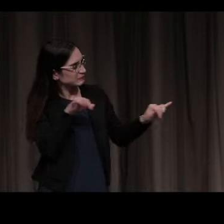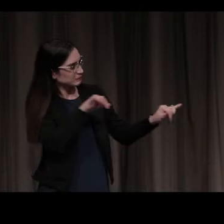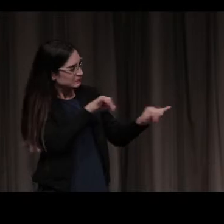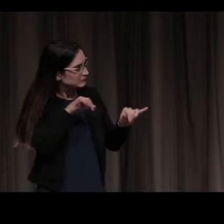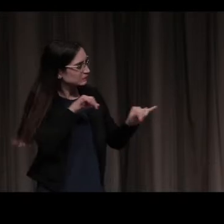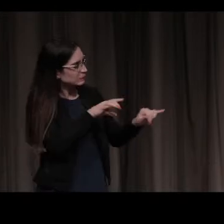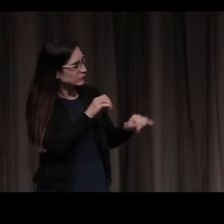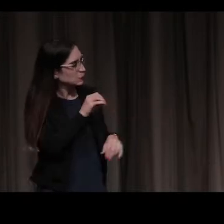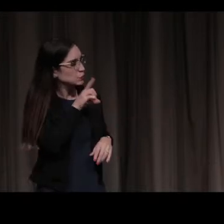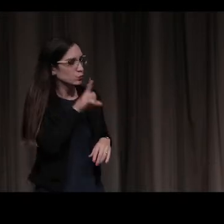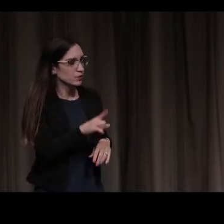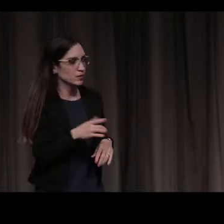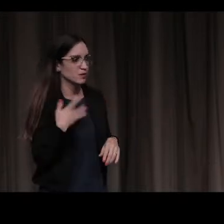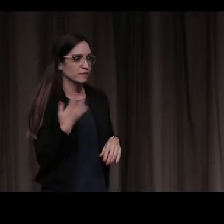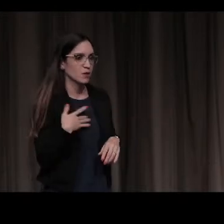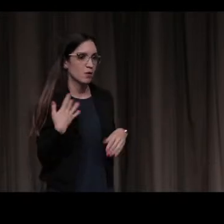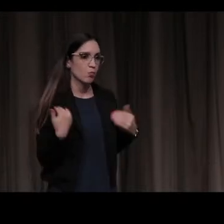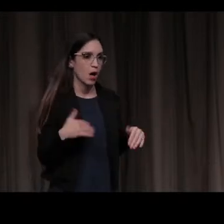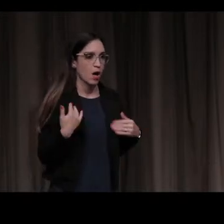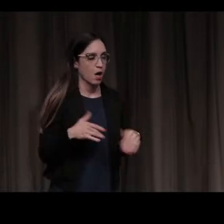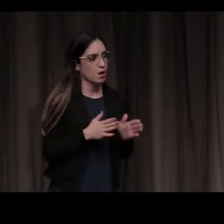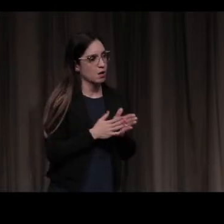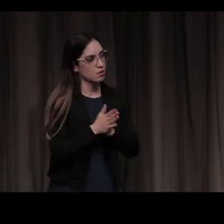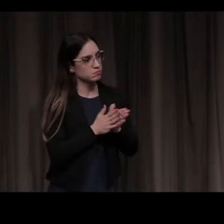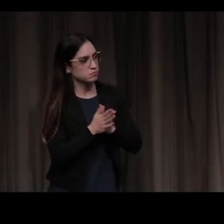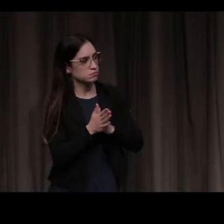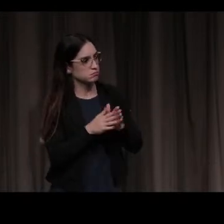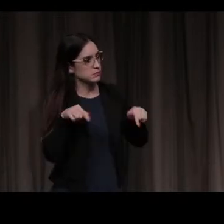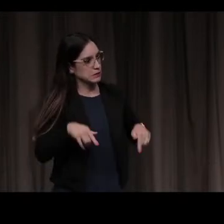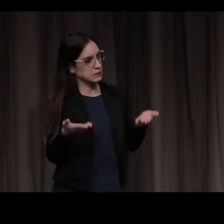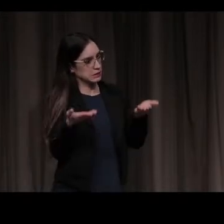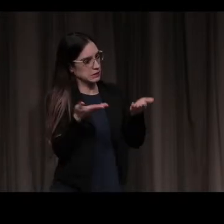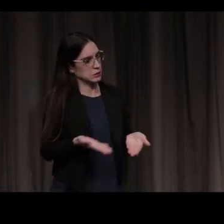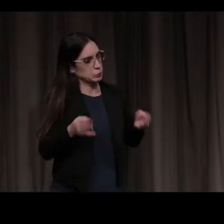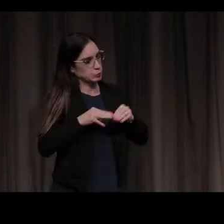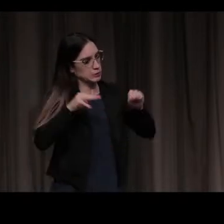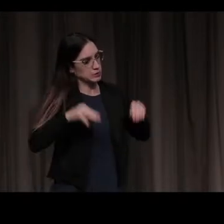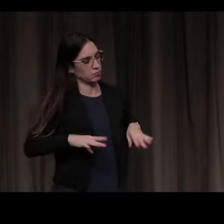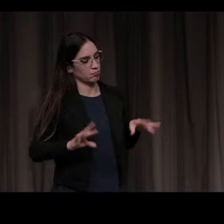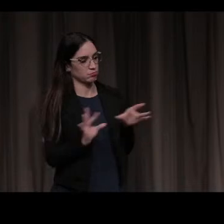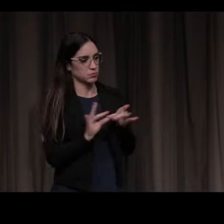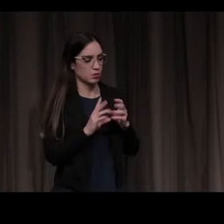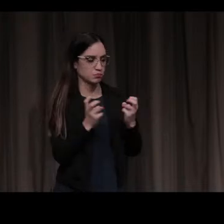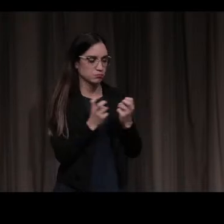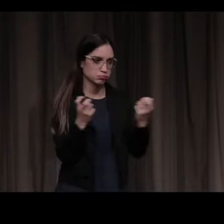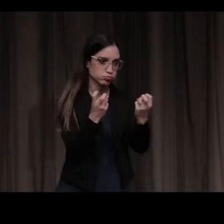to be at a talk at PAMM about Indigenous contemporary art, because